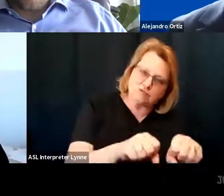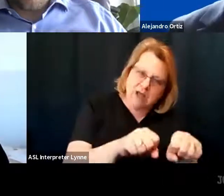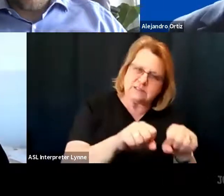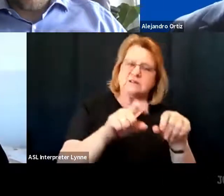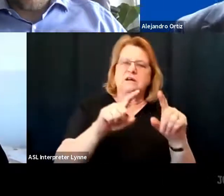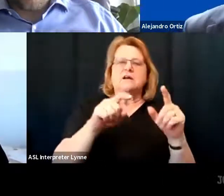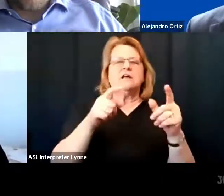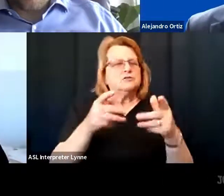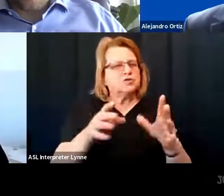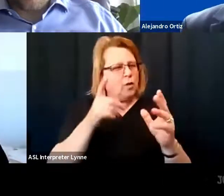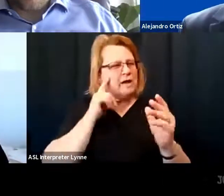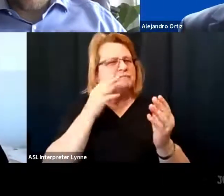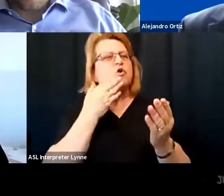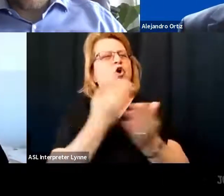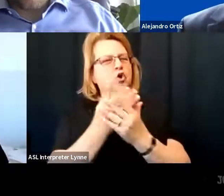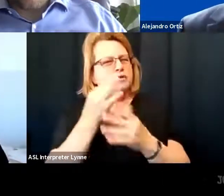faith defendant to